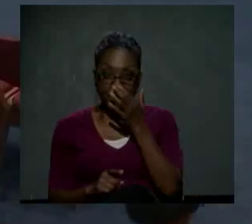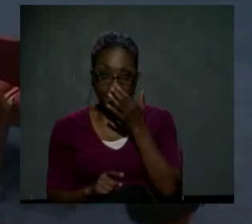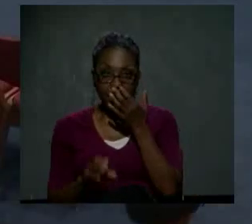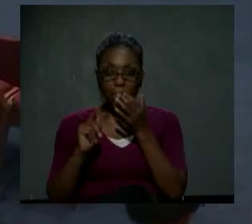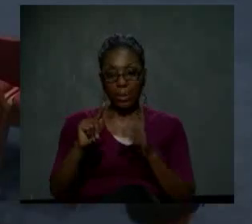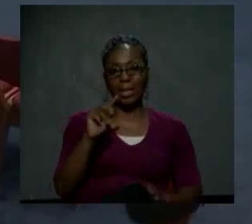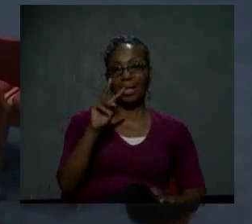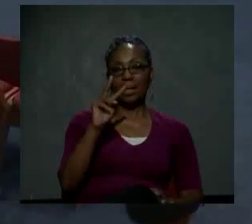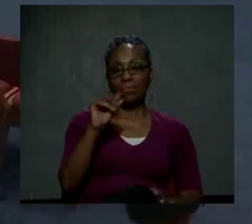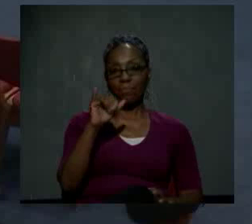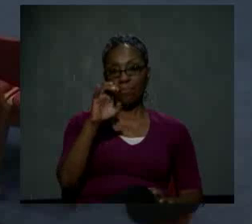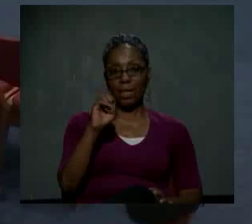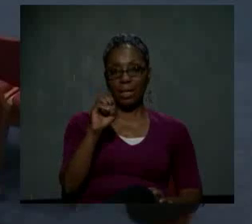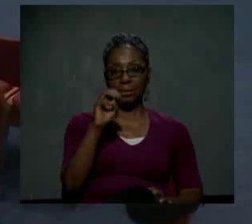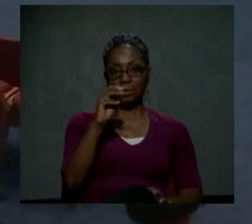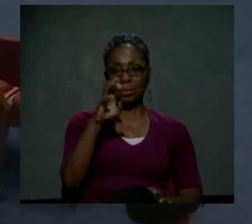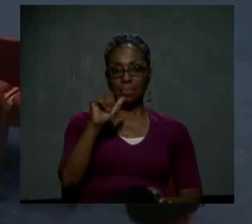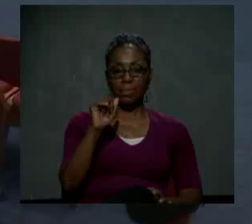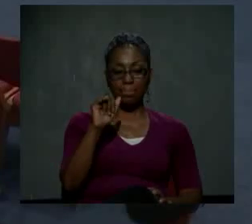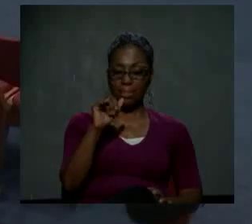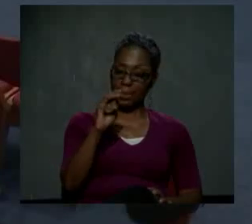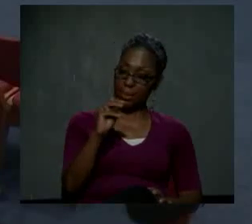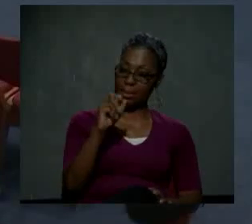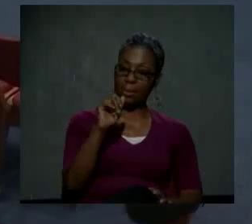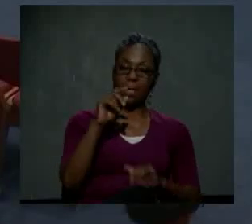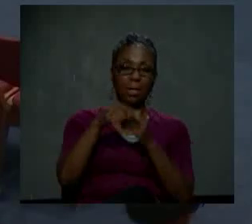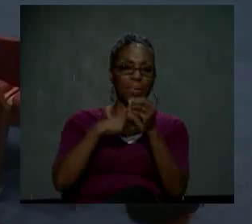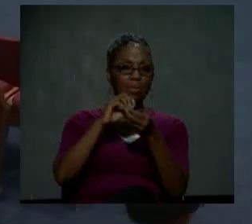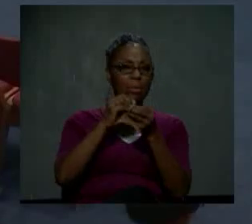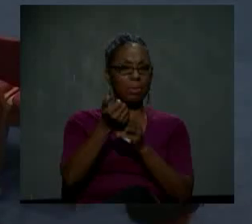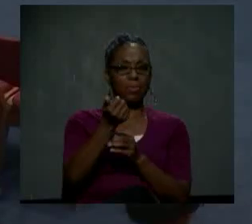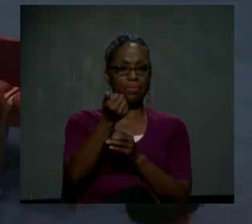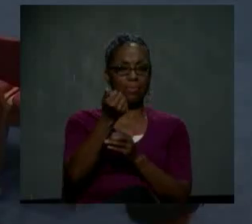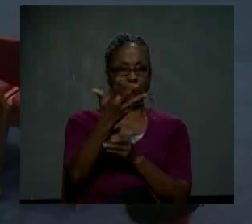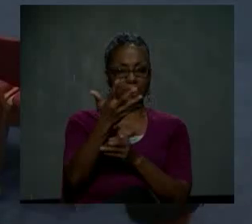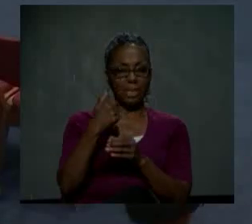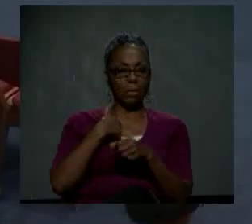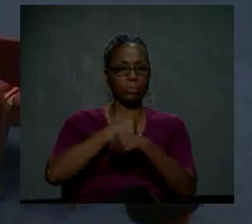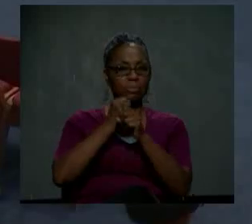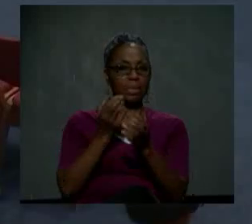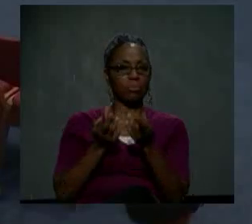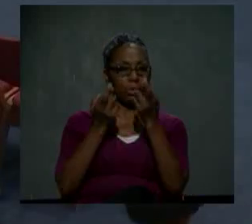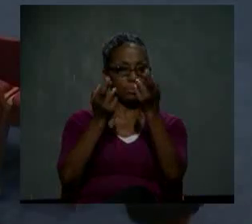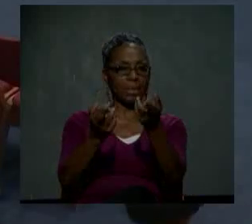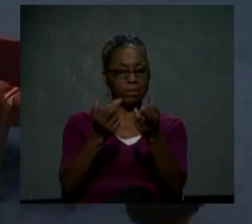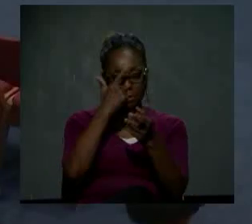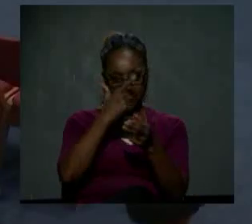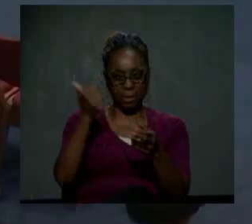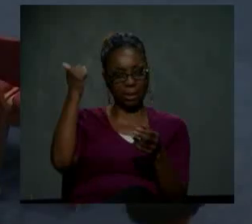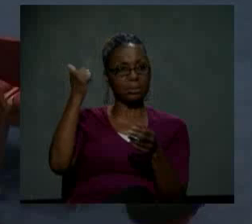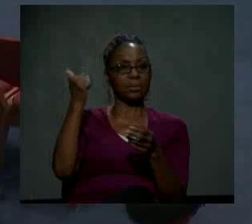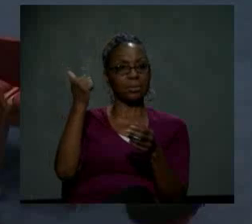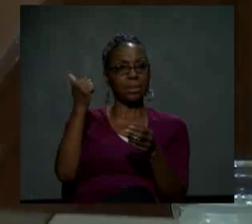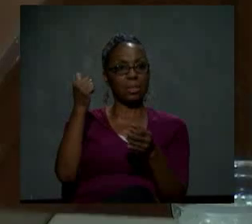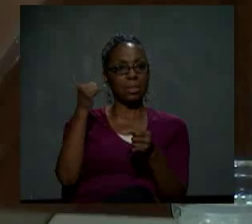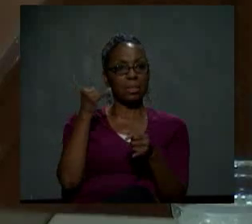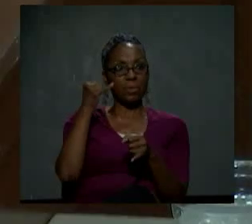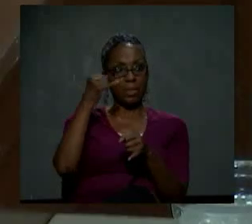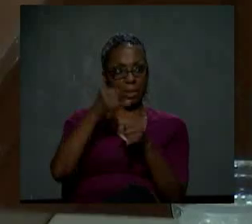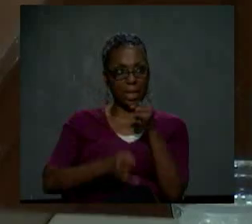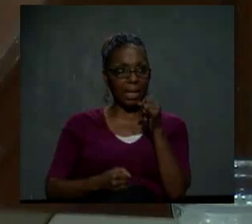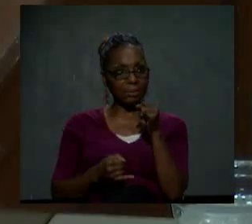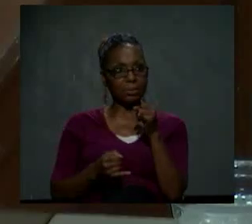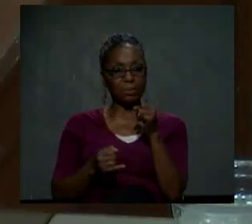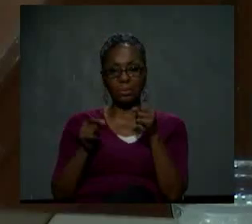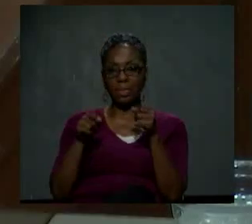Vice Mayor, it was about item number 15. I was going to make a recommendation that since it comes with the last zoning item, that